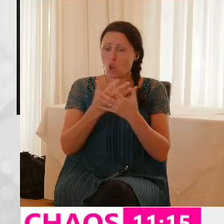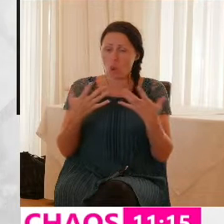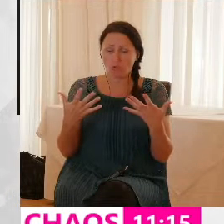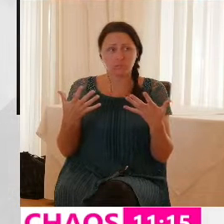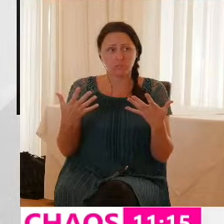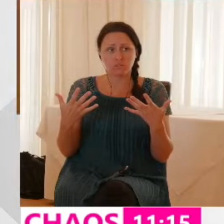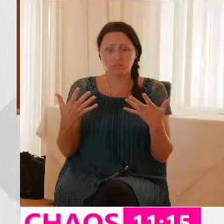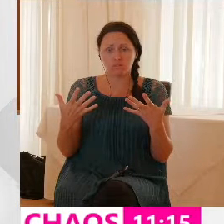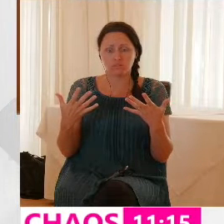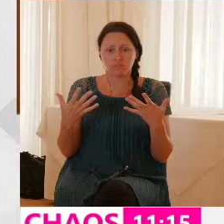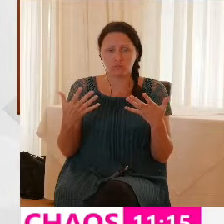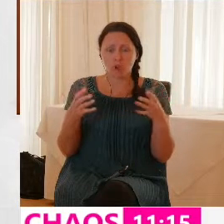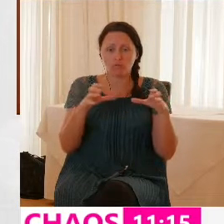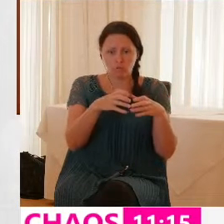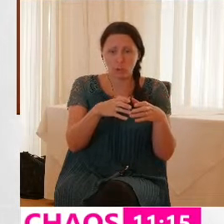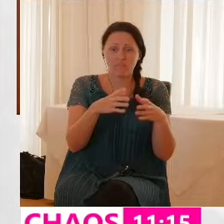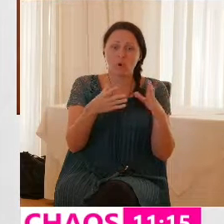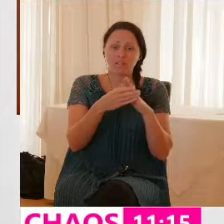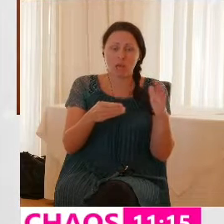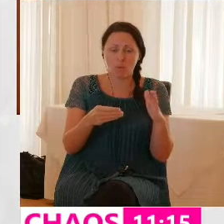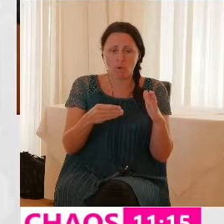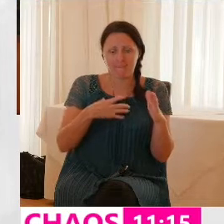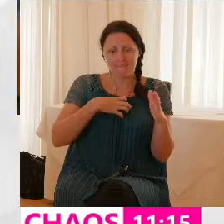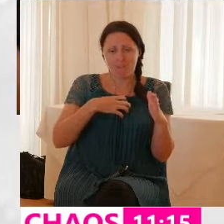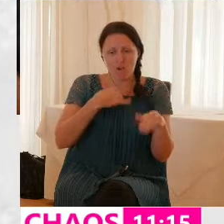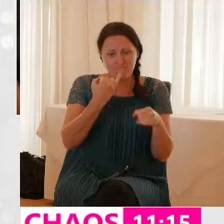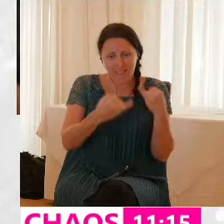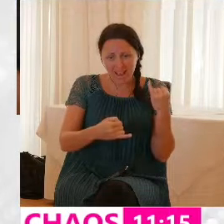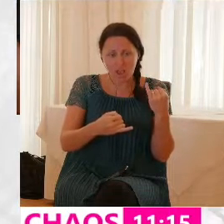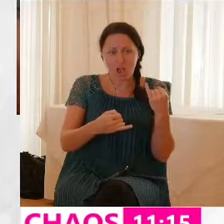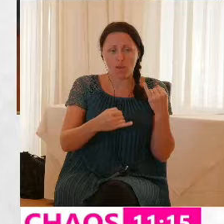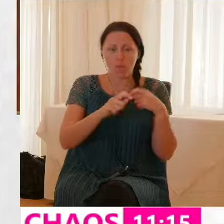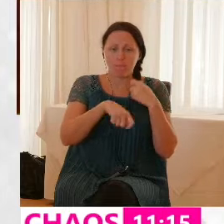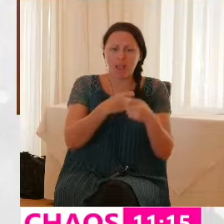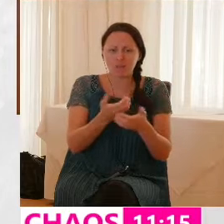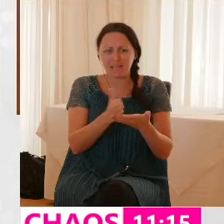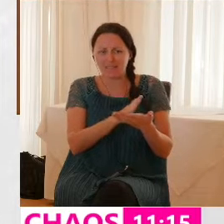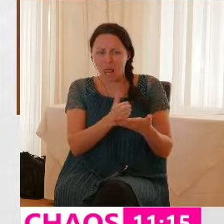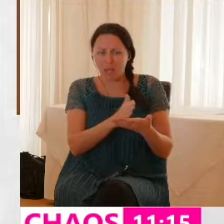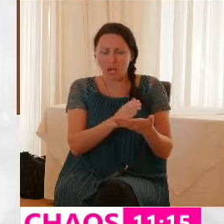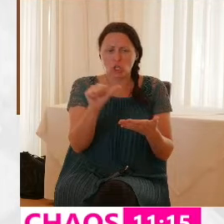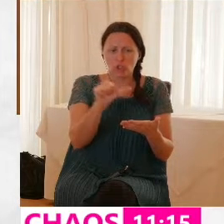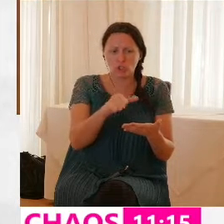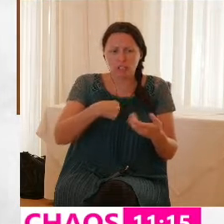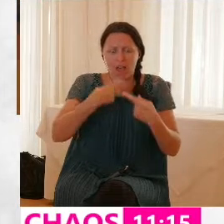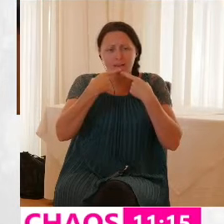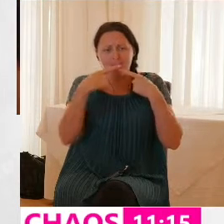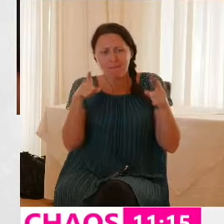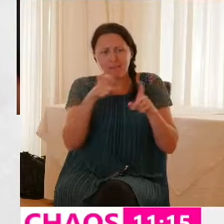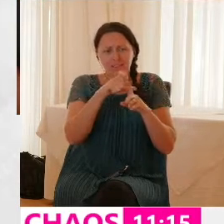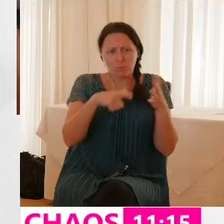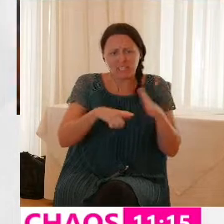to lack of motivation to apply, it leads to a dilemma that should I reveal my disability or not? Because